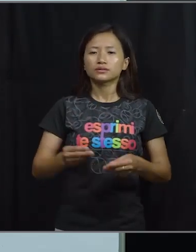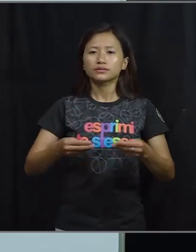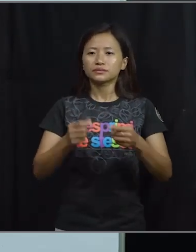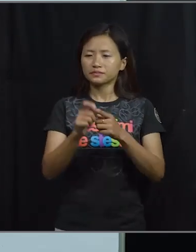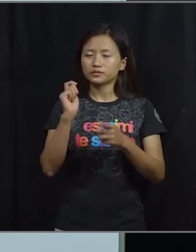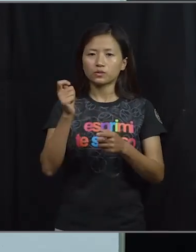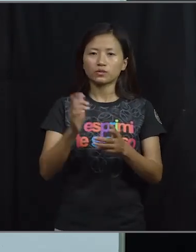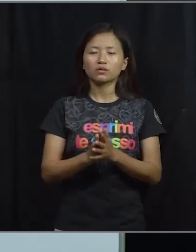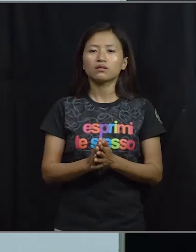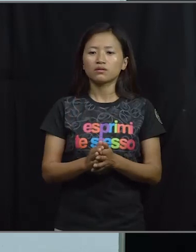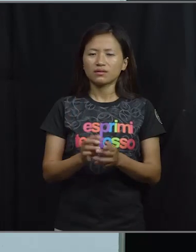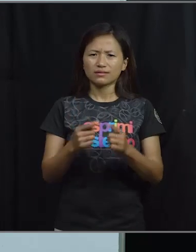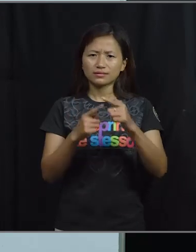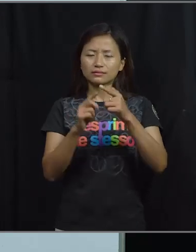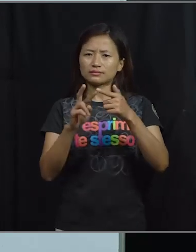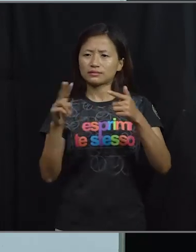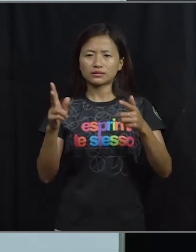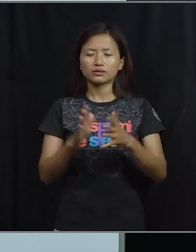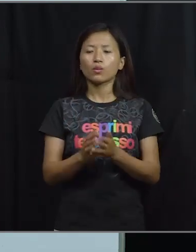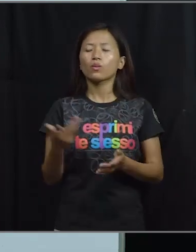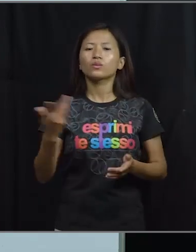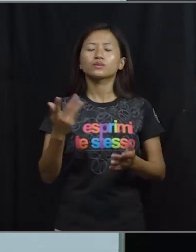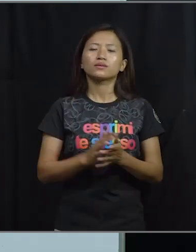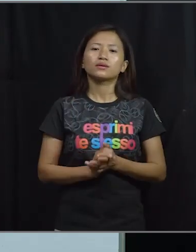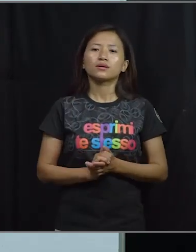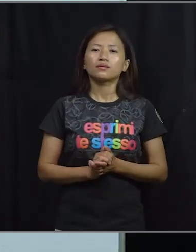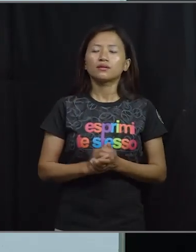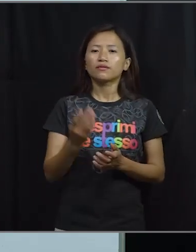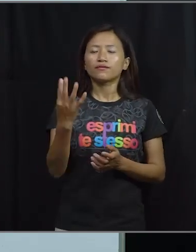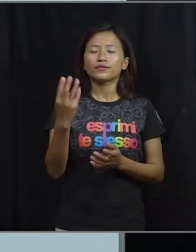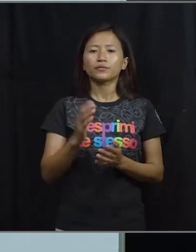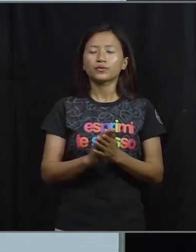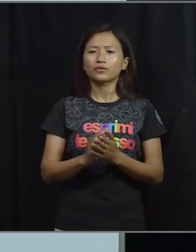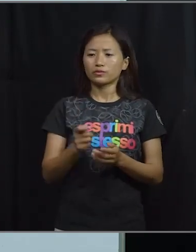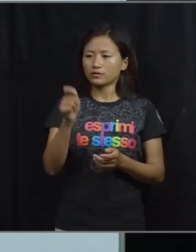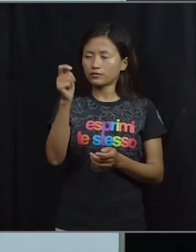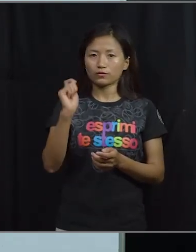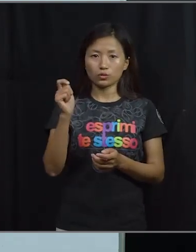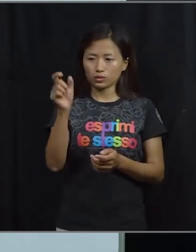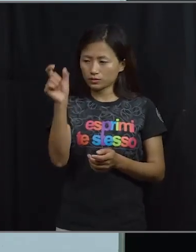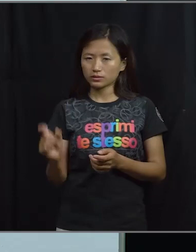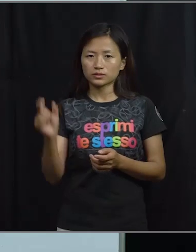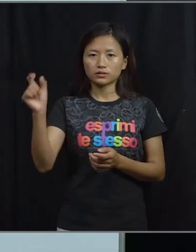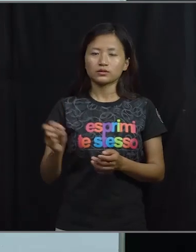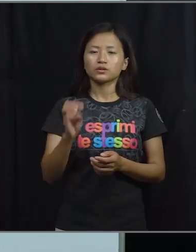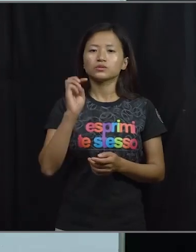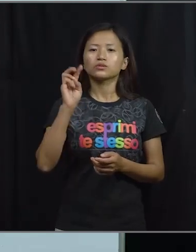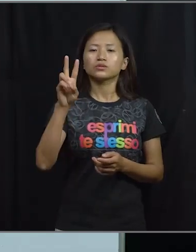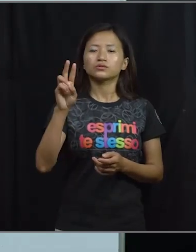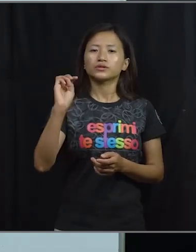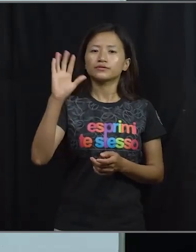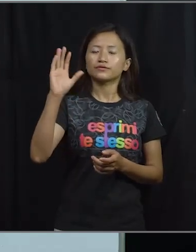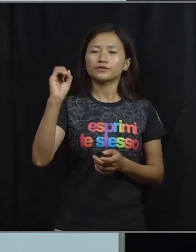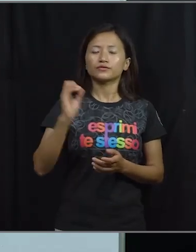are those type of enterprises where the number of employees is more than 250.